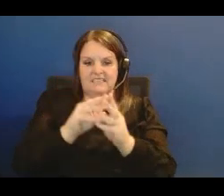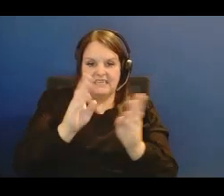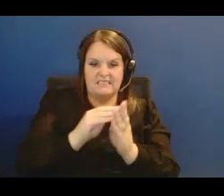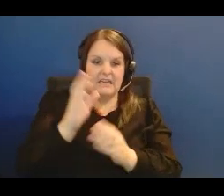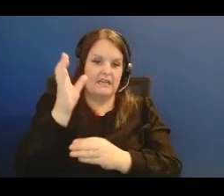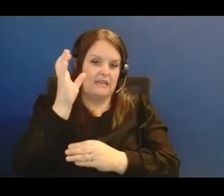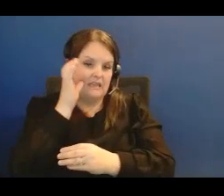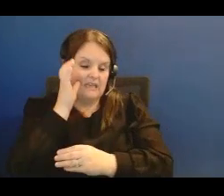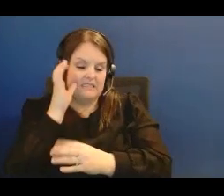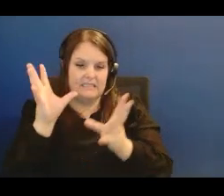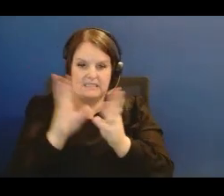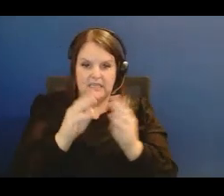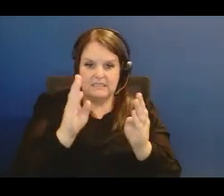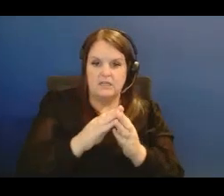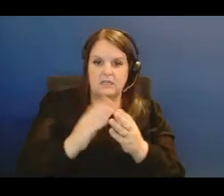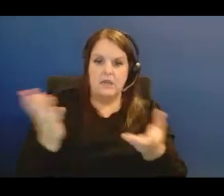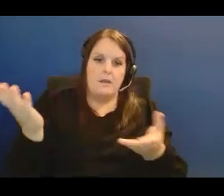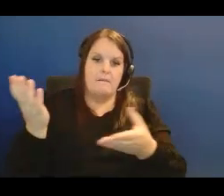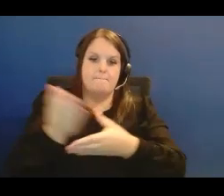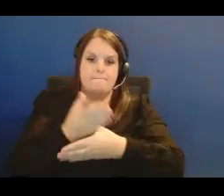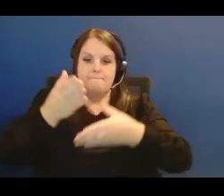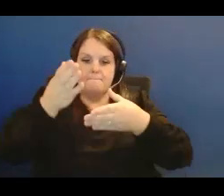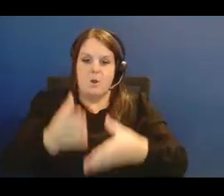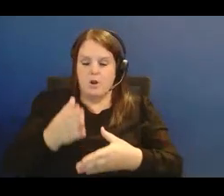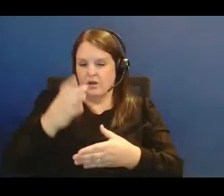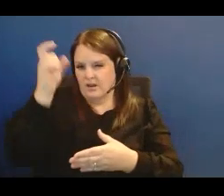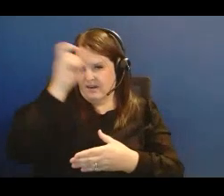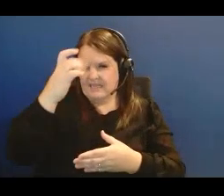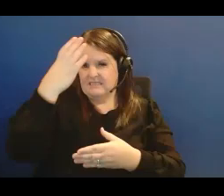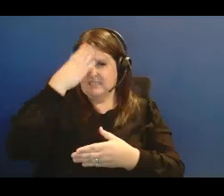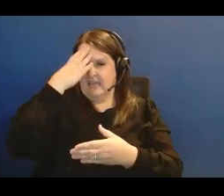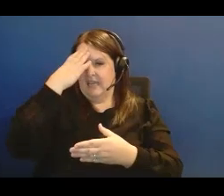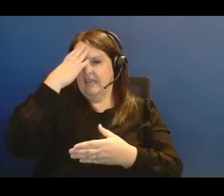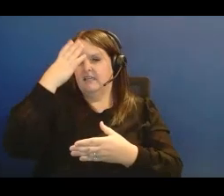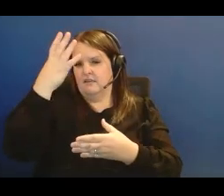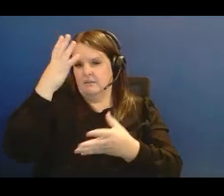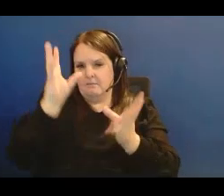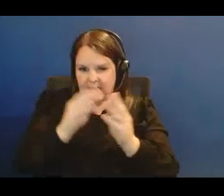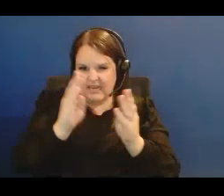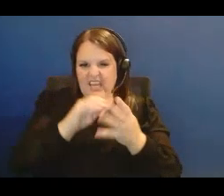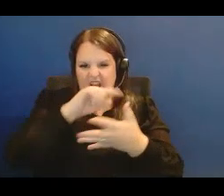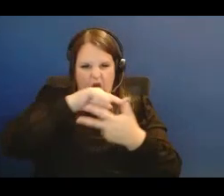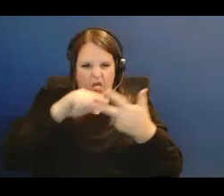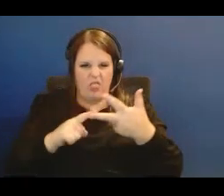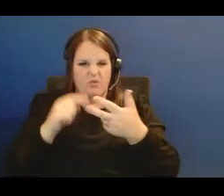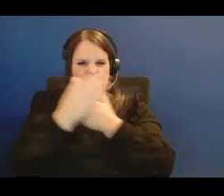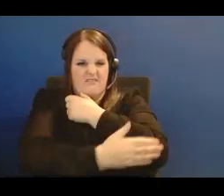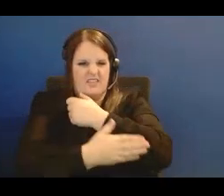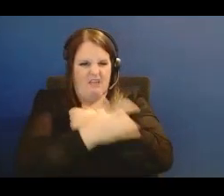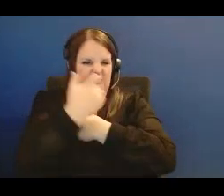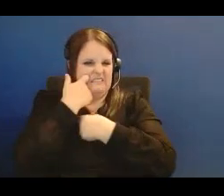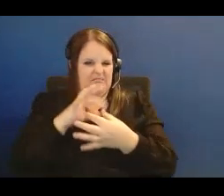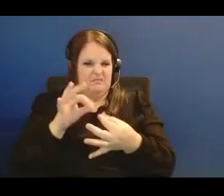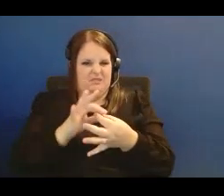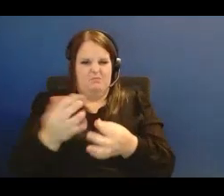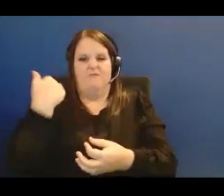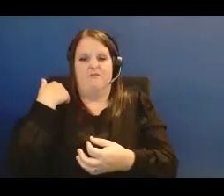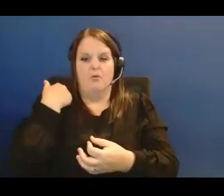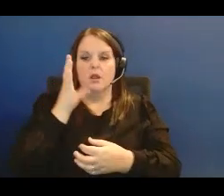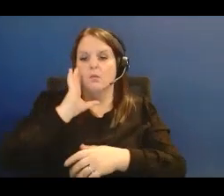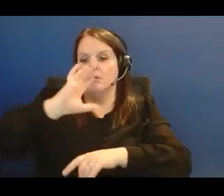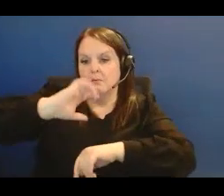partner insight meetings, key informant meetings, and all different sorts in all 3 of the counties that I mentioned earlier. And this is going to be